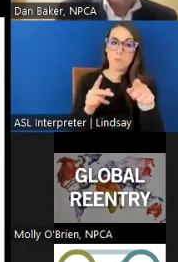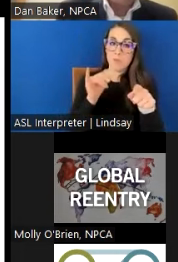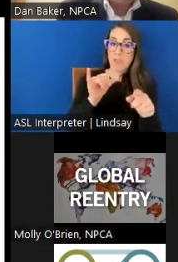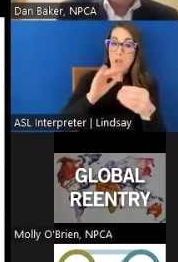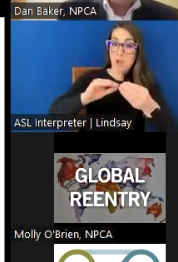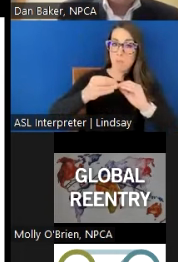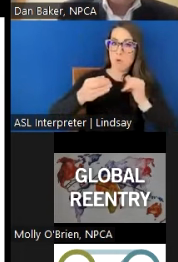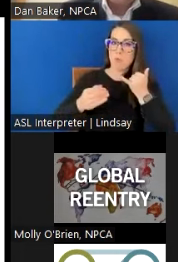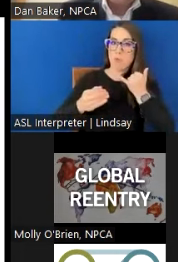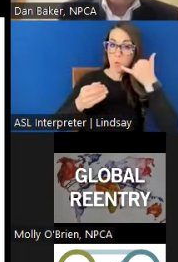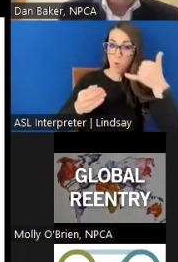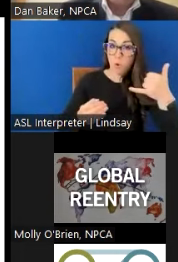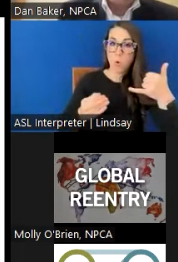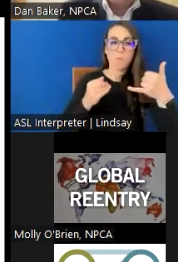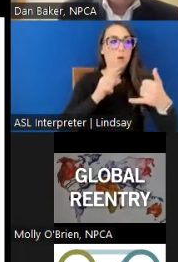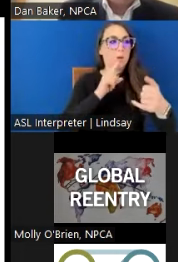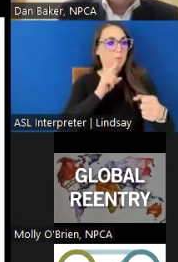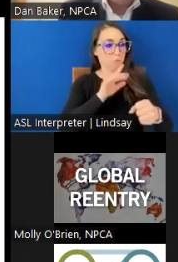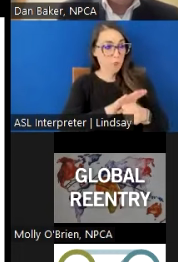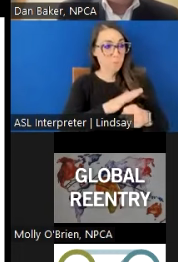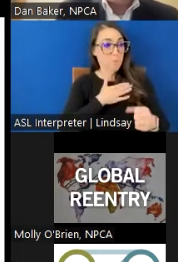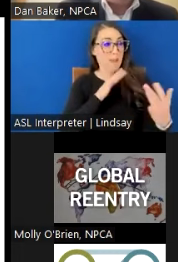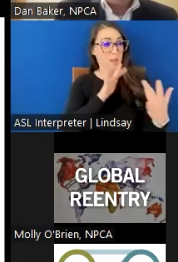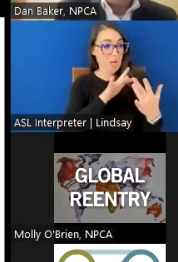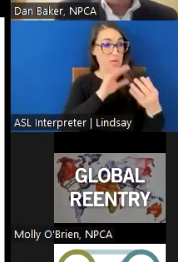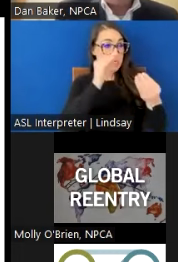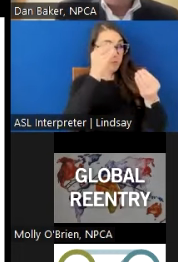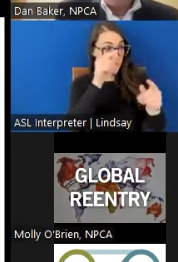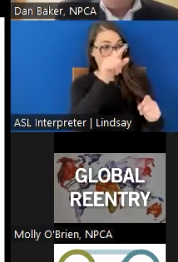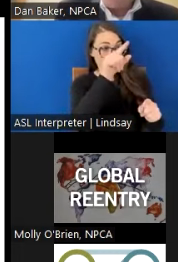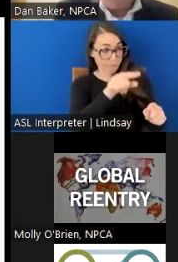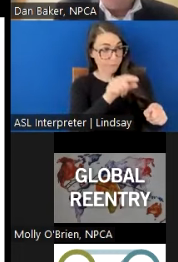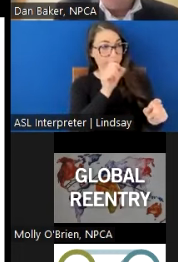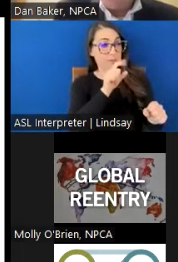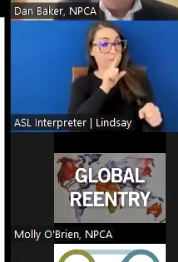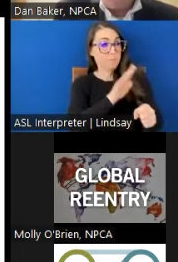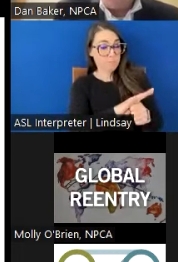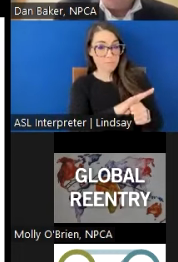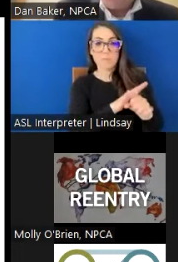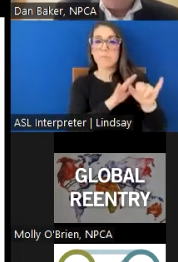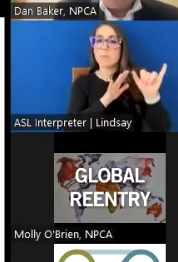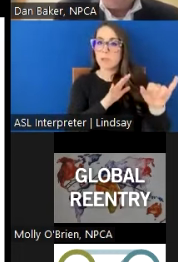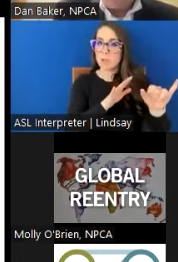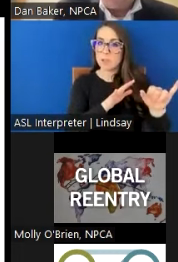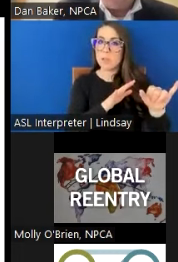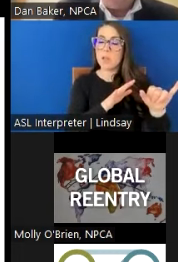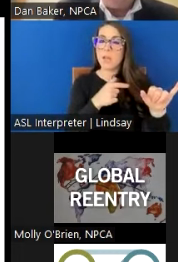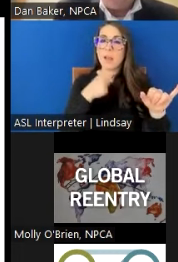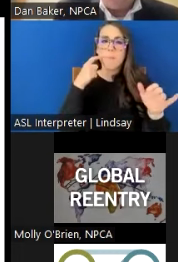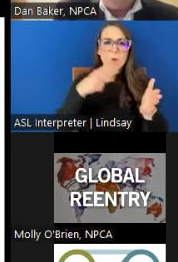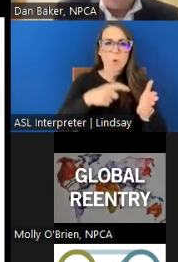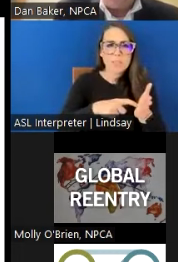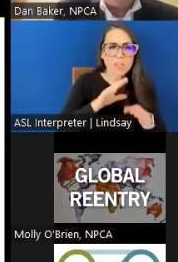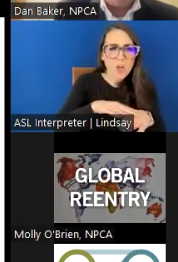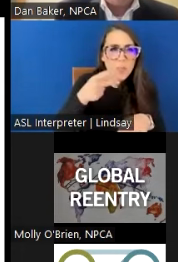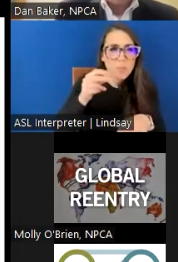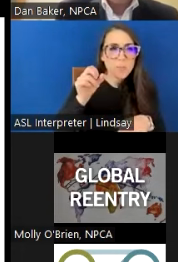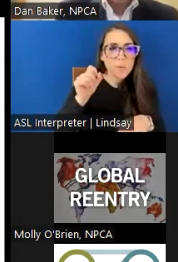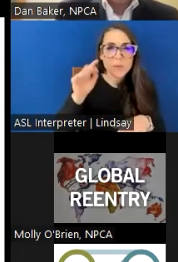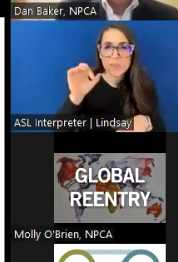confirm their contact information, and that is a I'm just noticing on the postcard on your